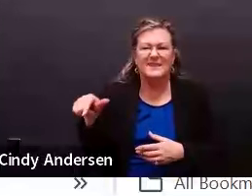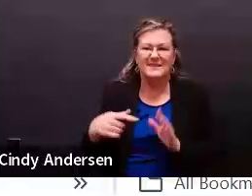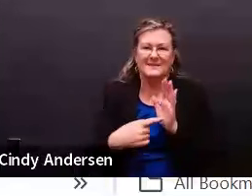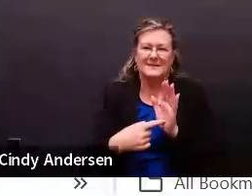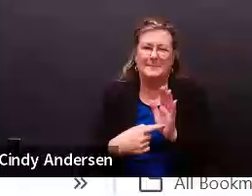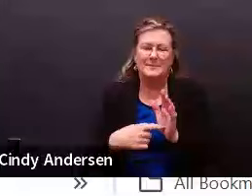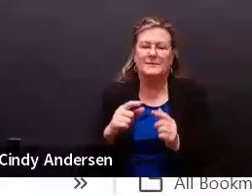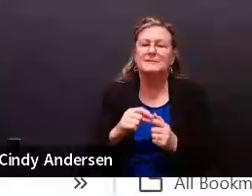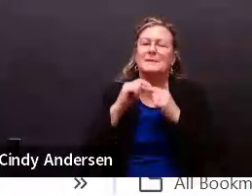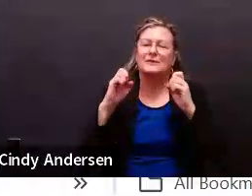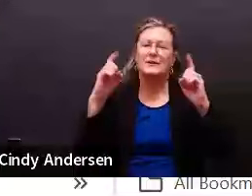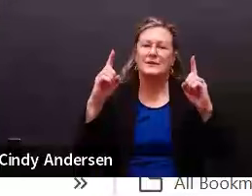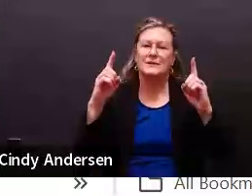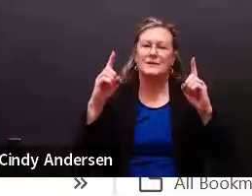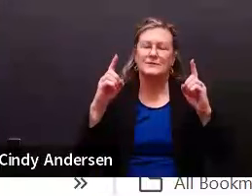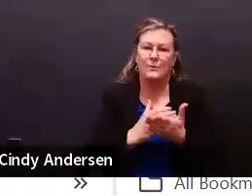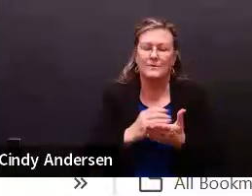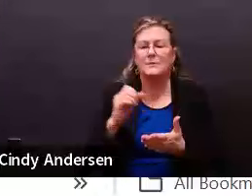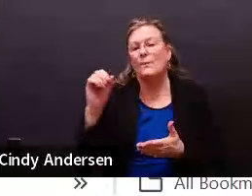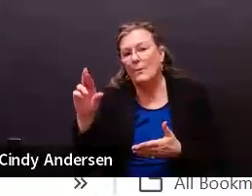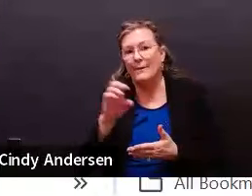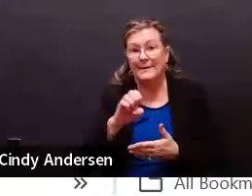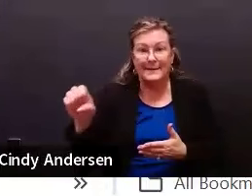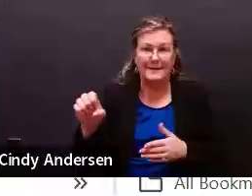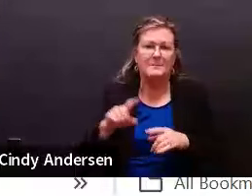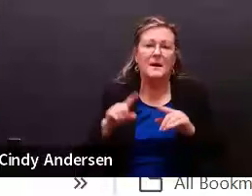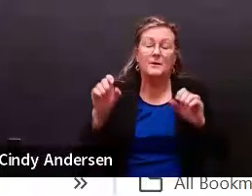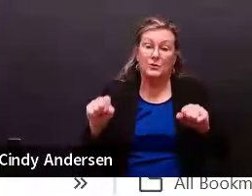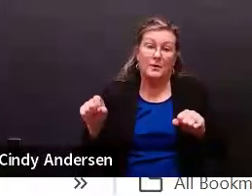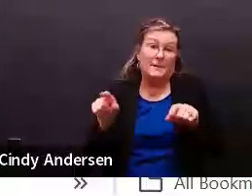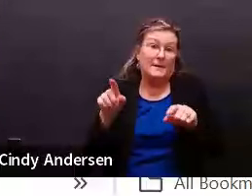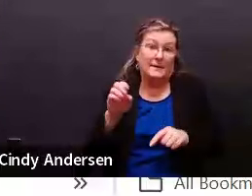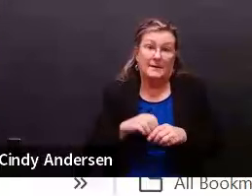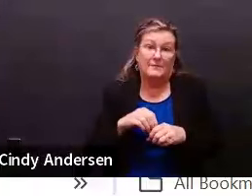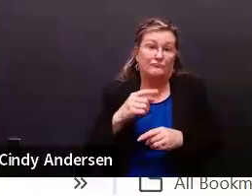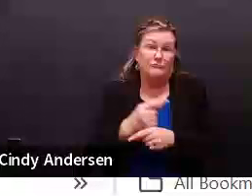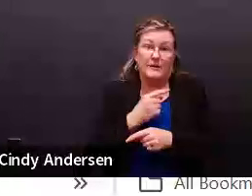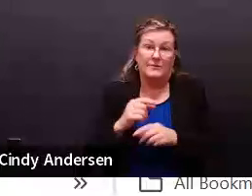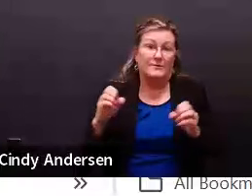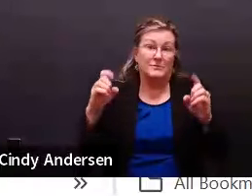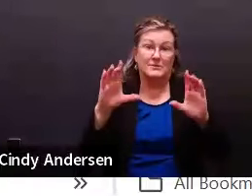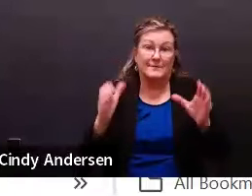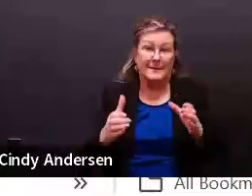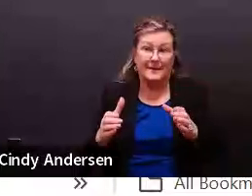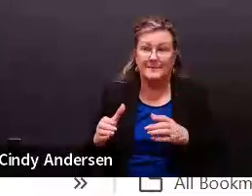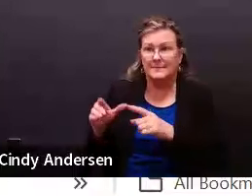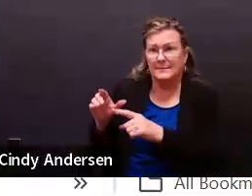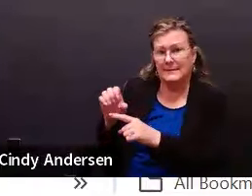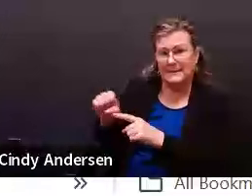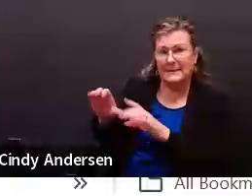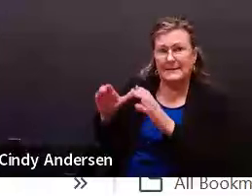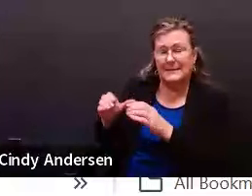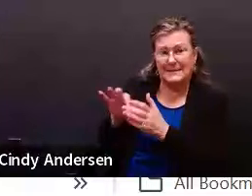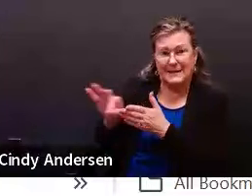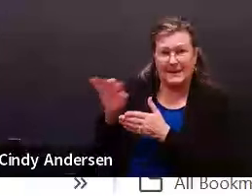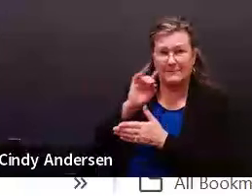example is special education course or an essential elements, but they could also be in a regular ed class. So the EE Yep. classes will count